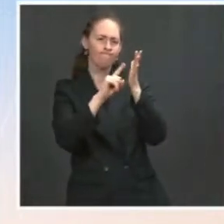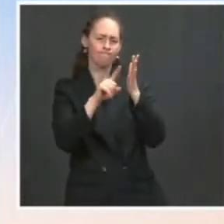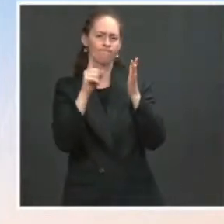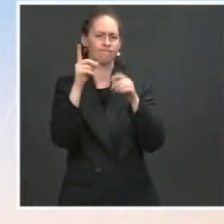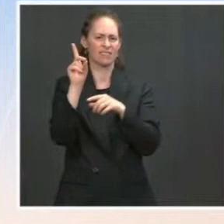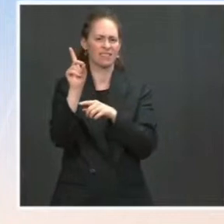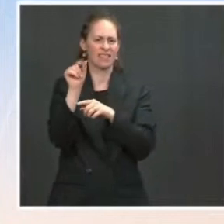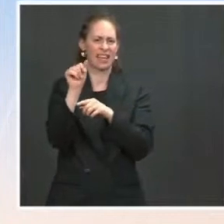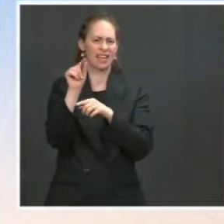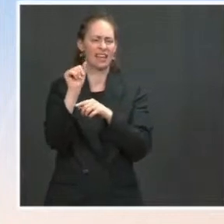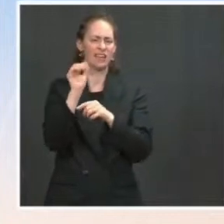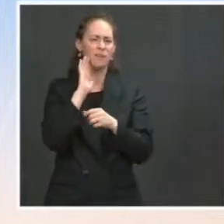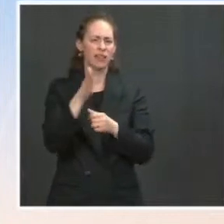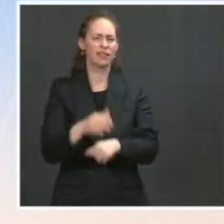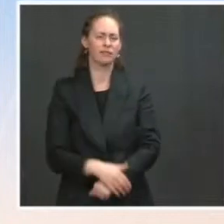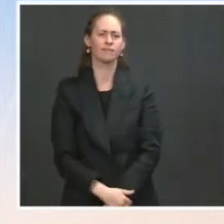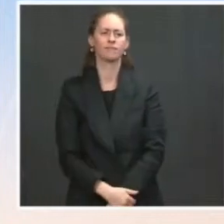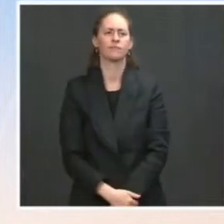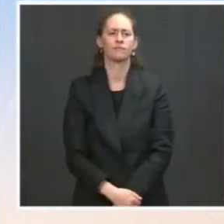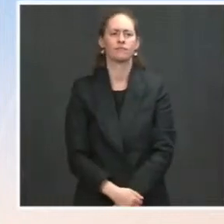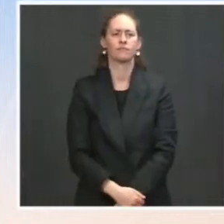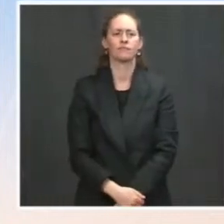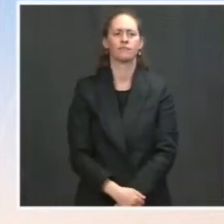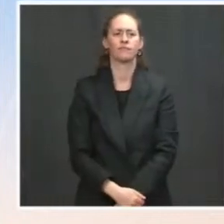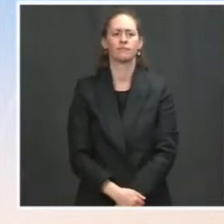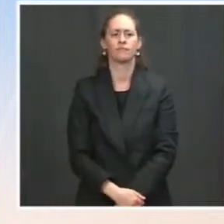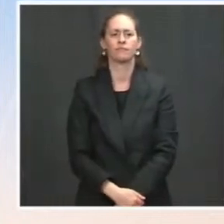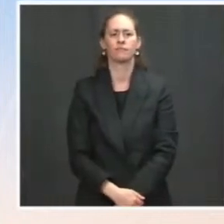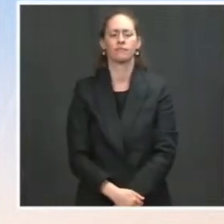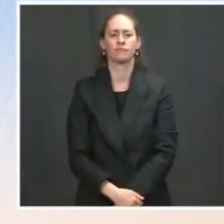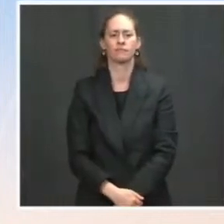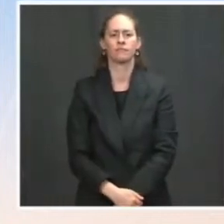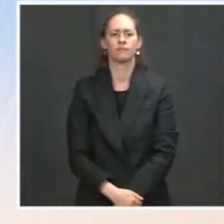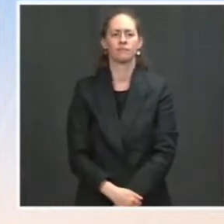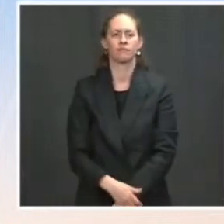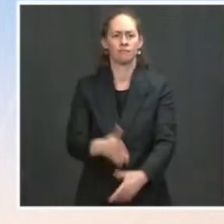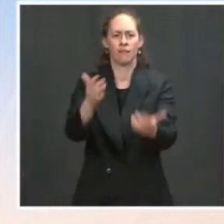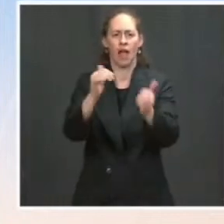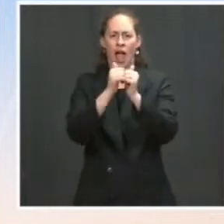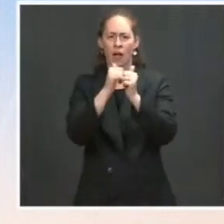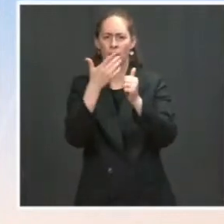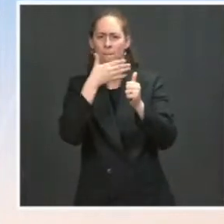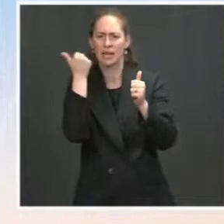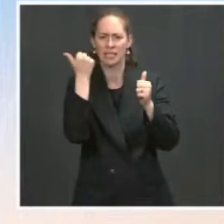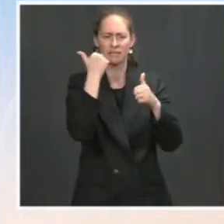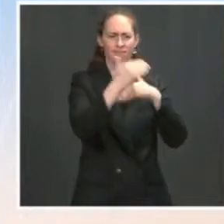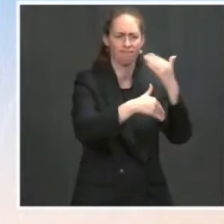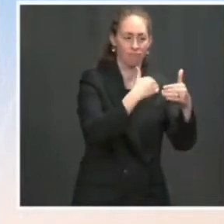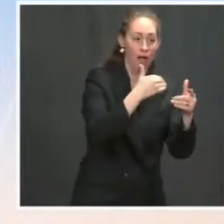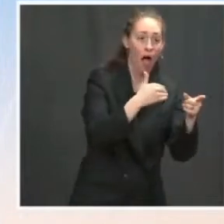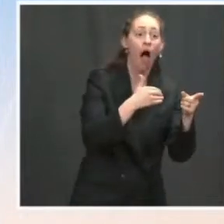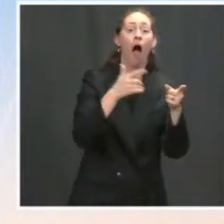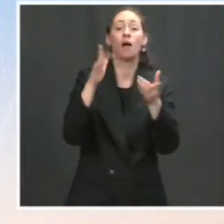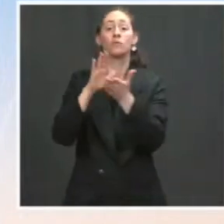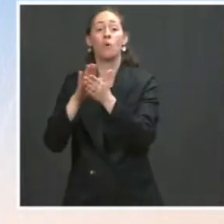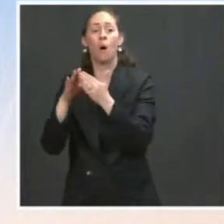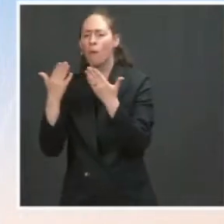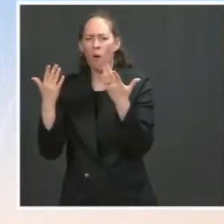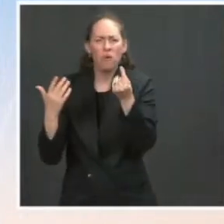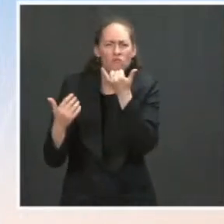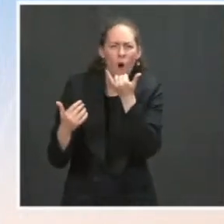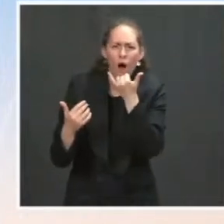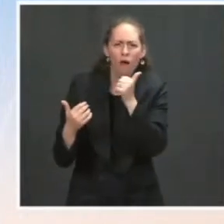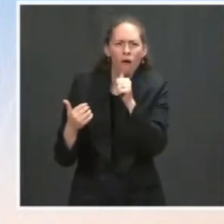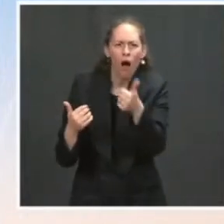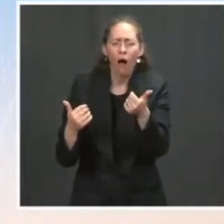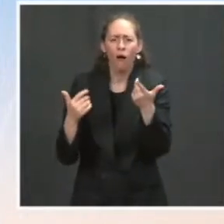on is connecting schools and best practices so that they can learn, is it a funding issue? Is it addressing other challenges